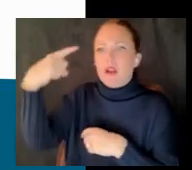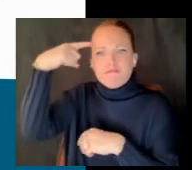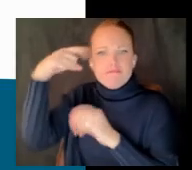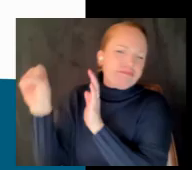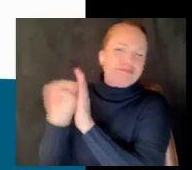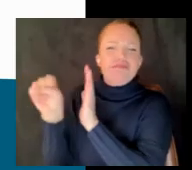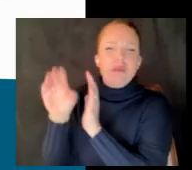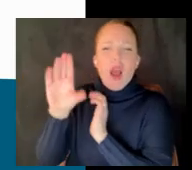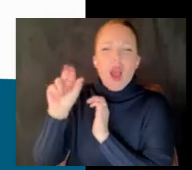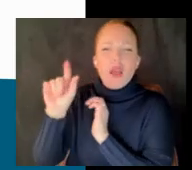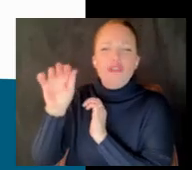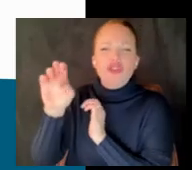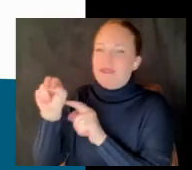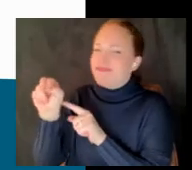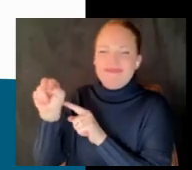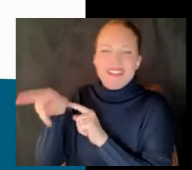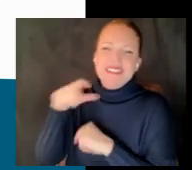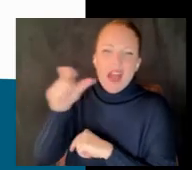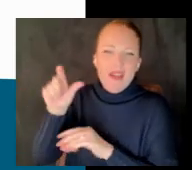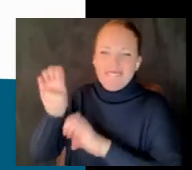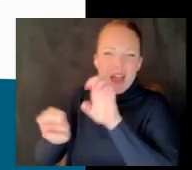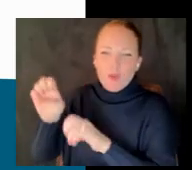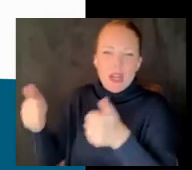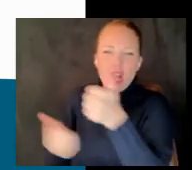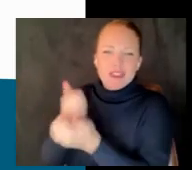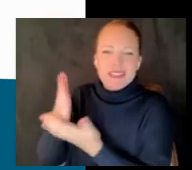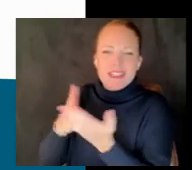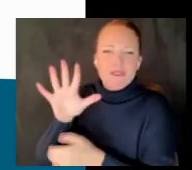evaluated under Section 504.